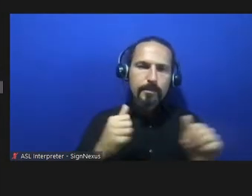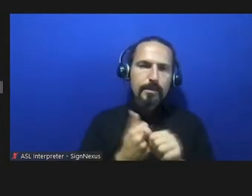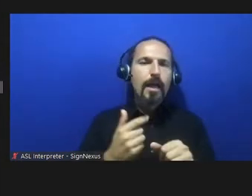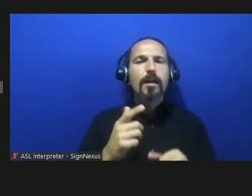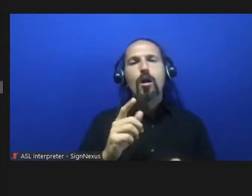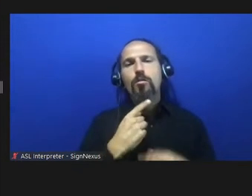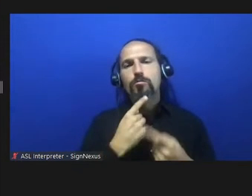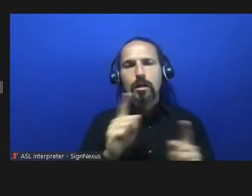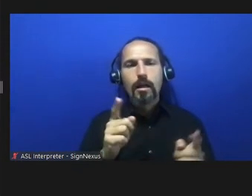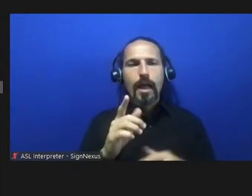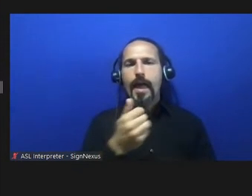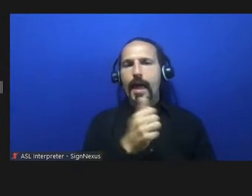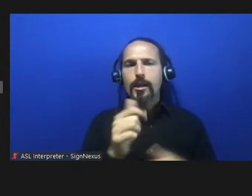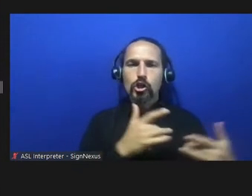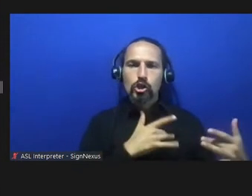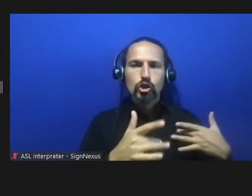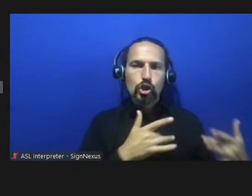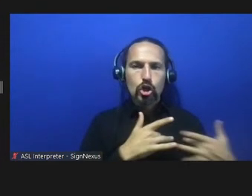concerns